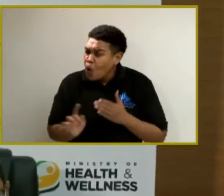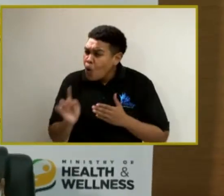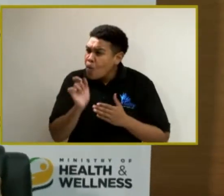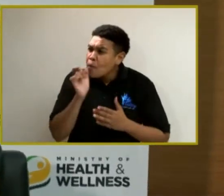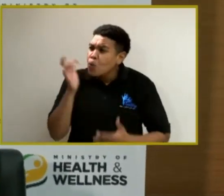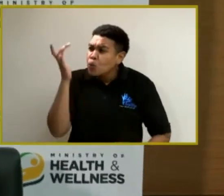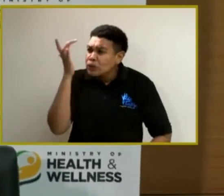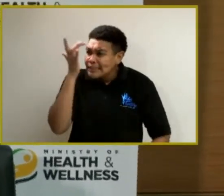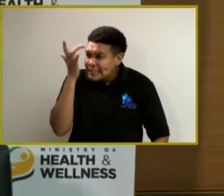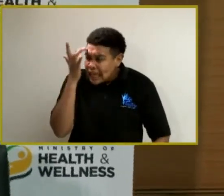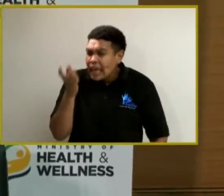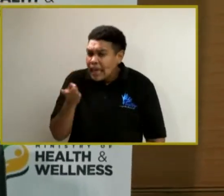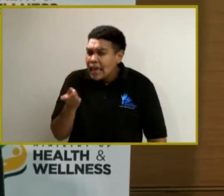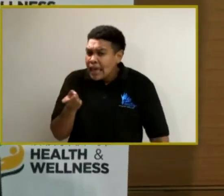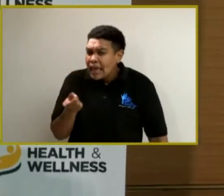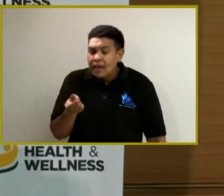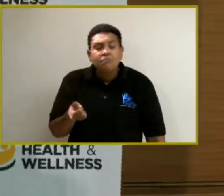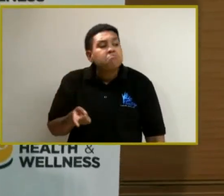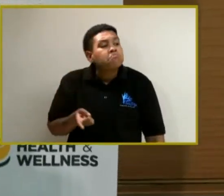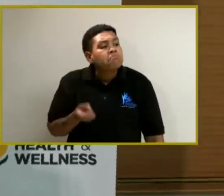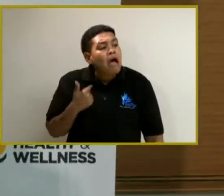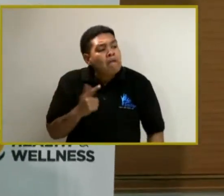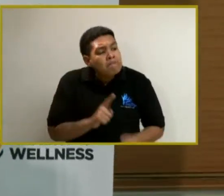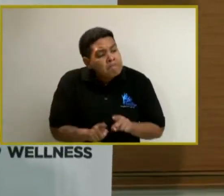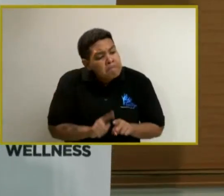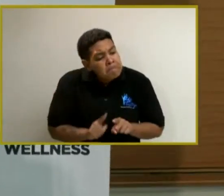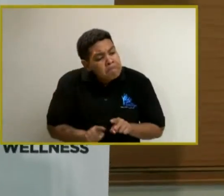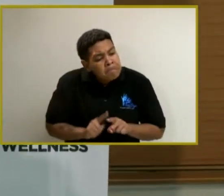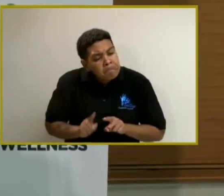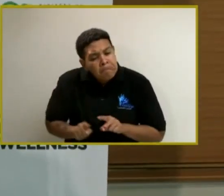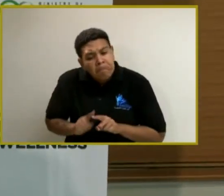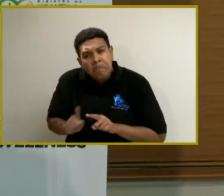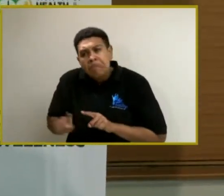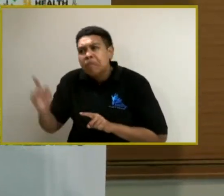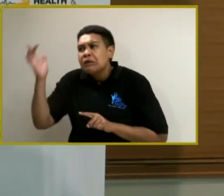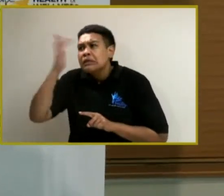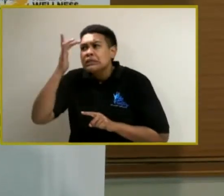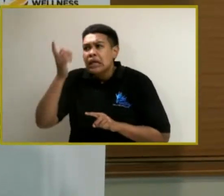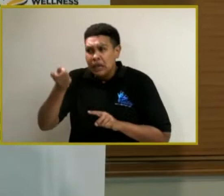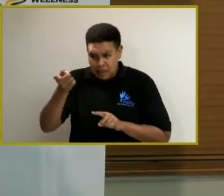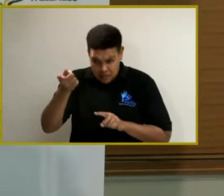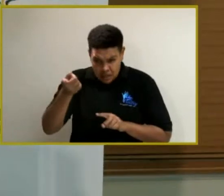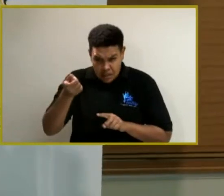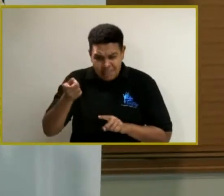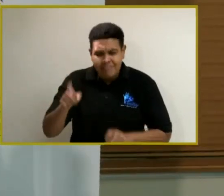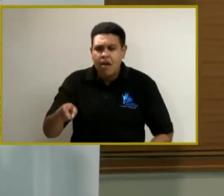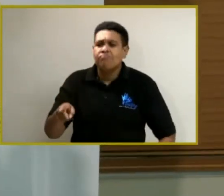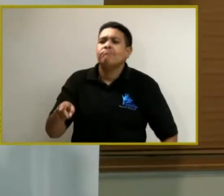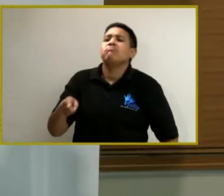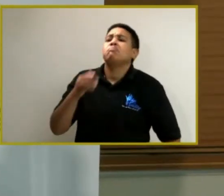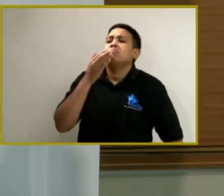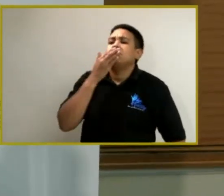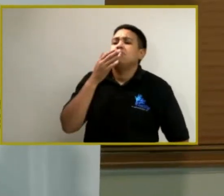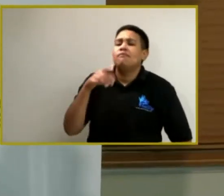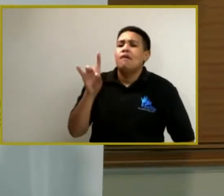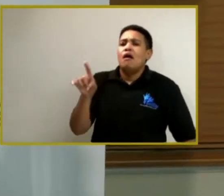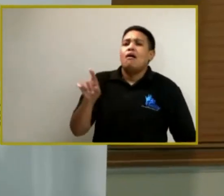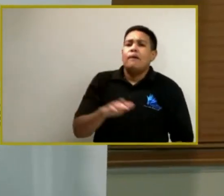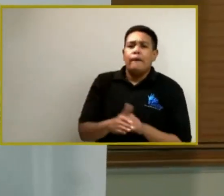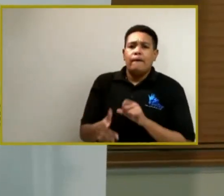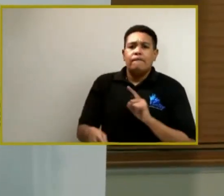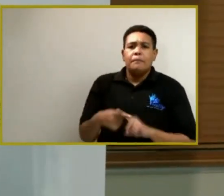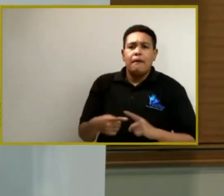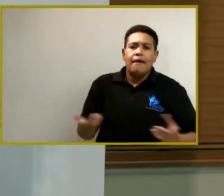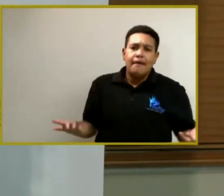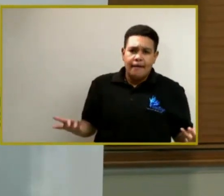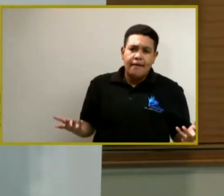sick. They have various illnesses, but when tested, they are COVID positive. Now, to